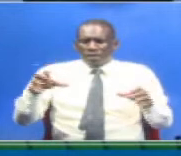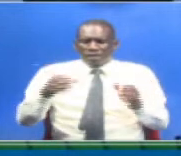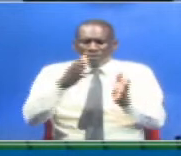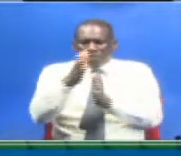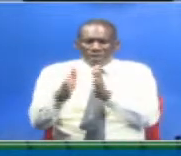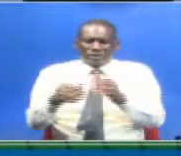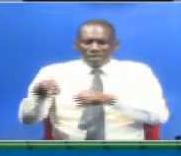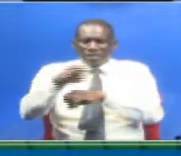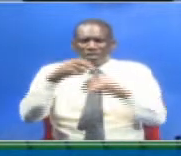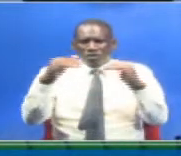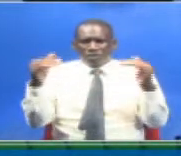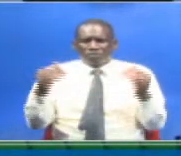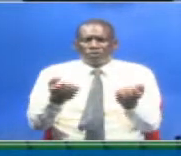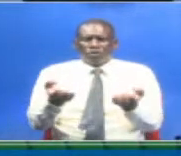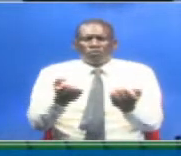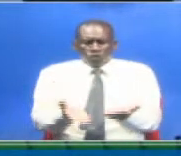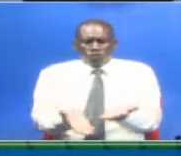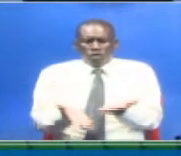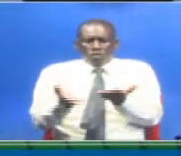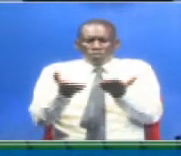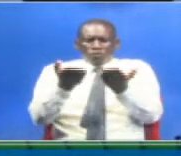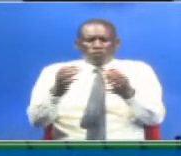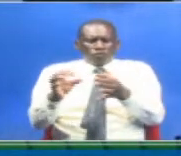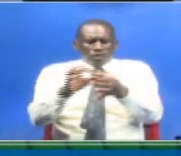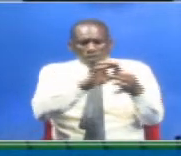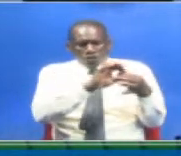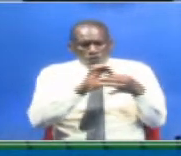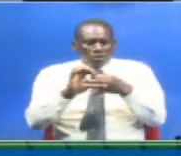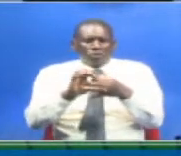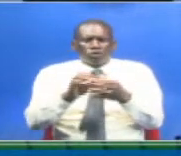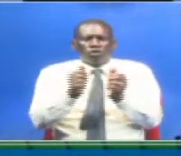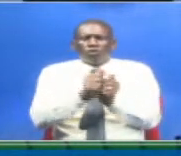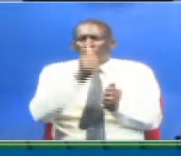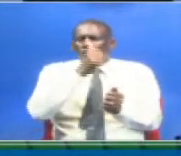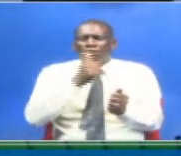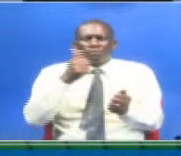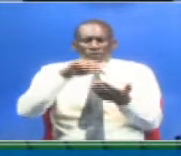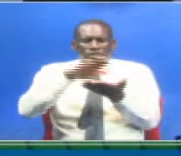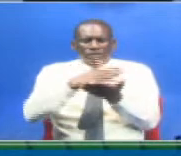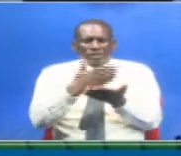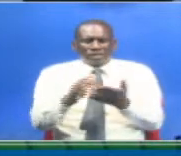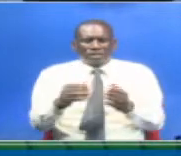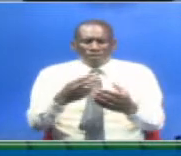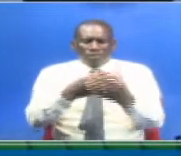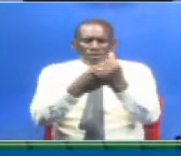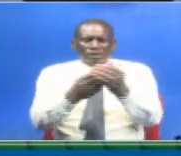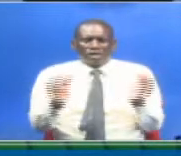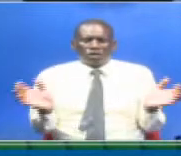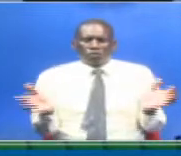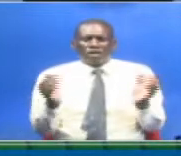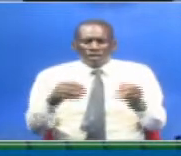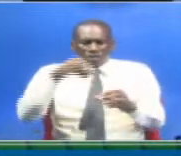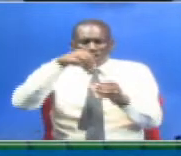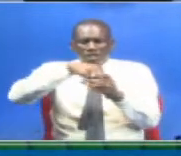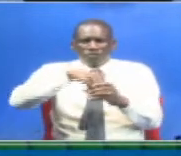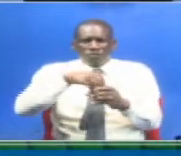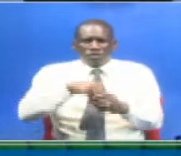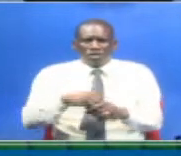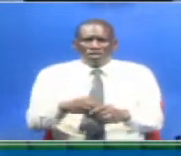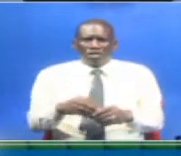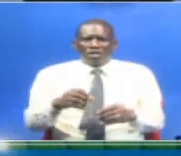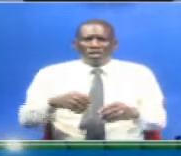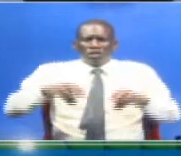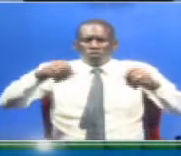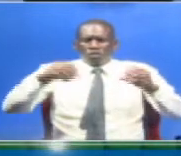need to foster closer collaboration with private sector partners and encourage investment in high quality